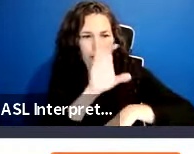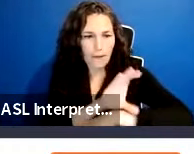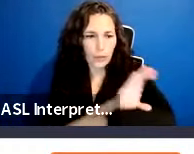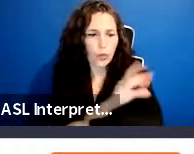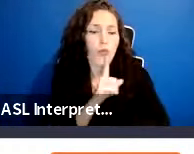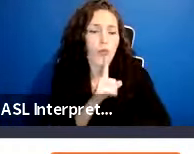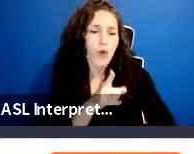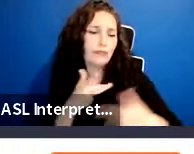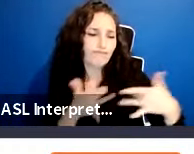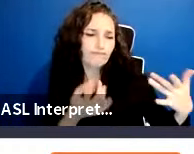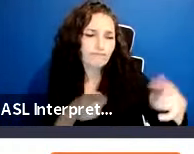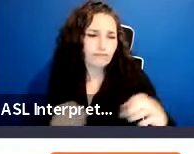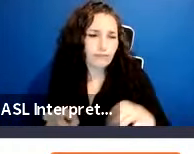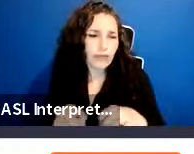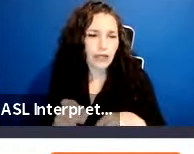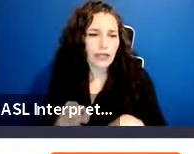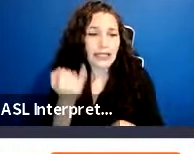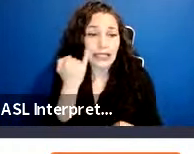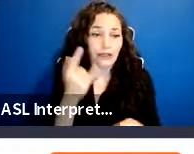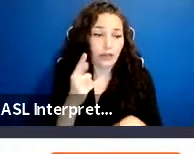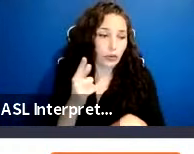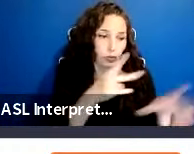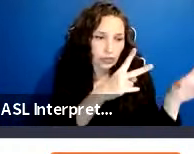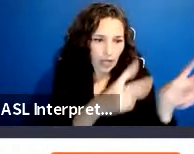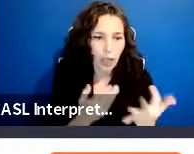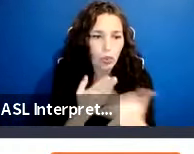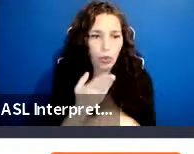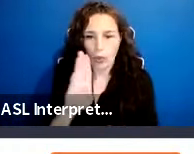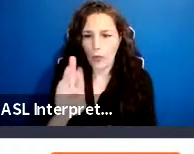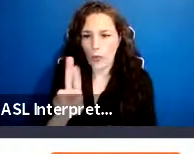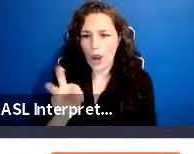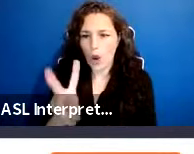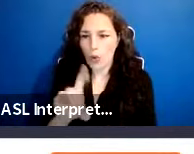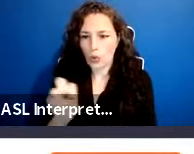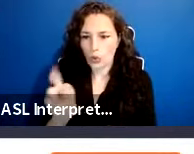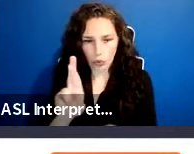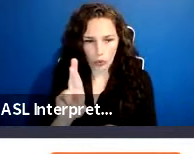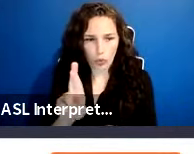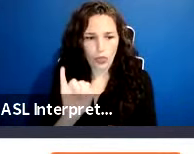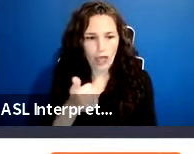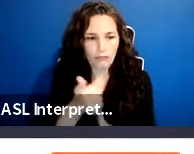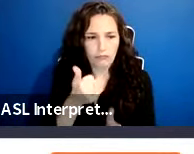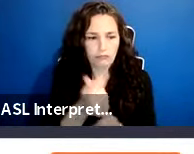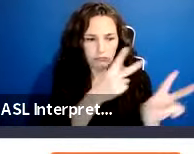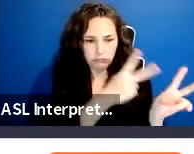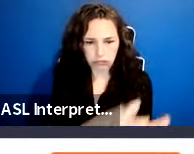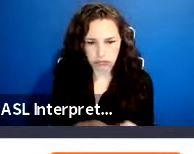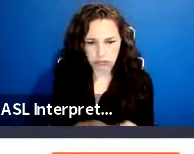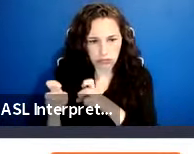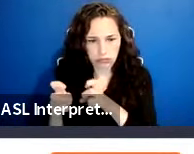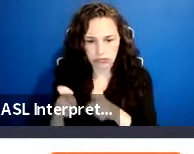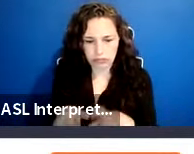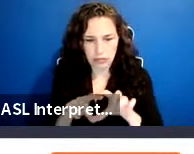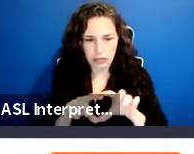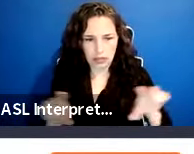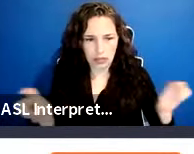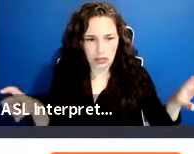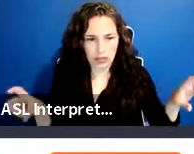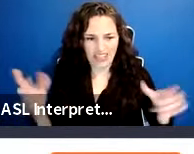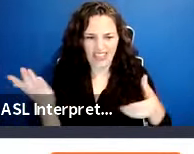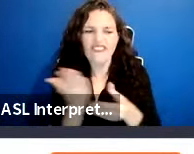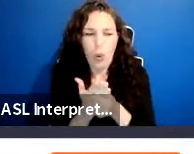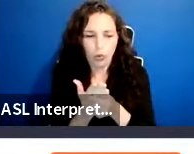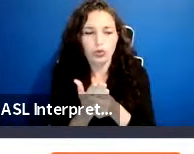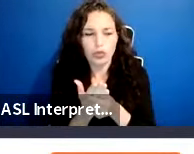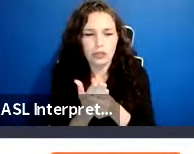to your computer via your browser, that download is put or sent to your downloads folder on your